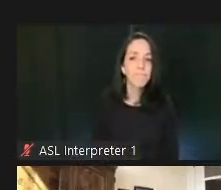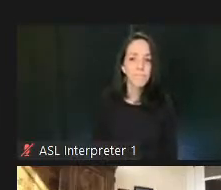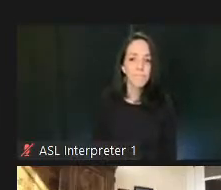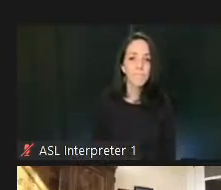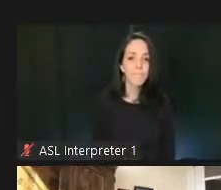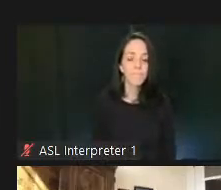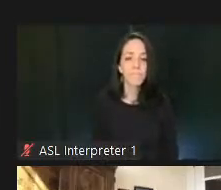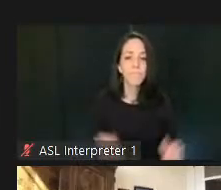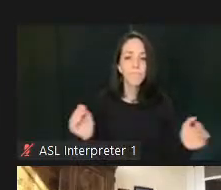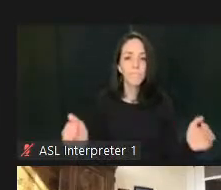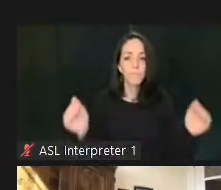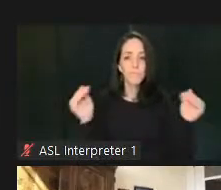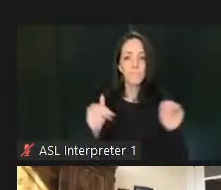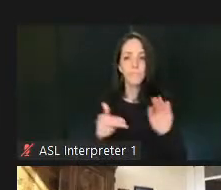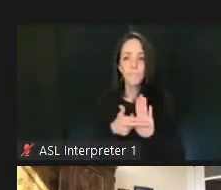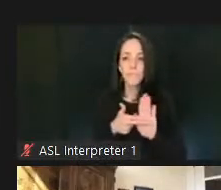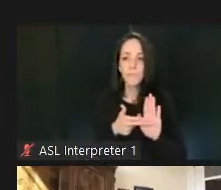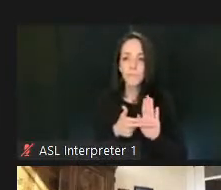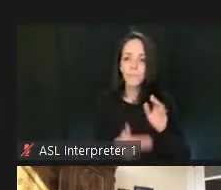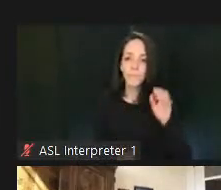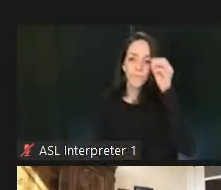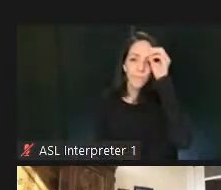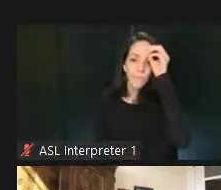Next slide, please.